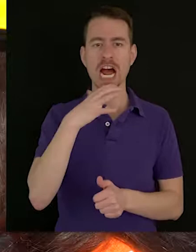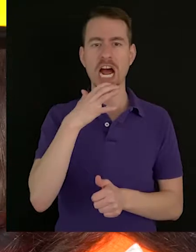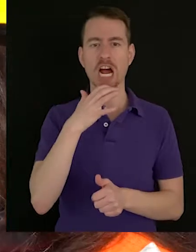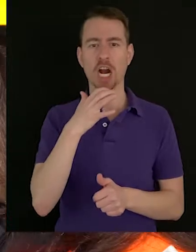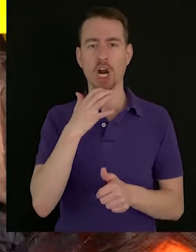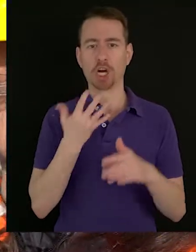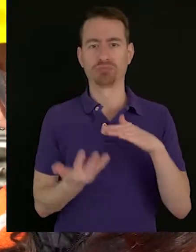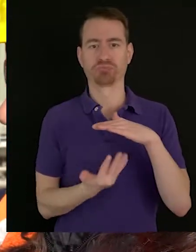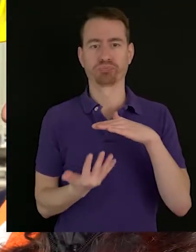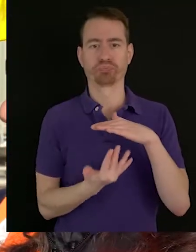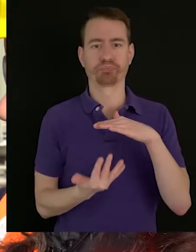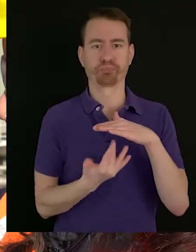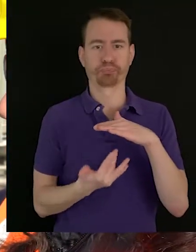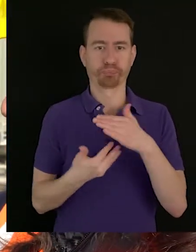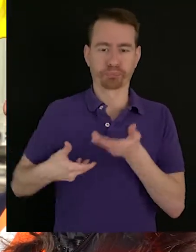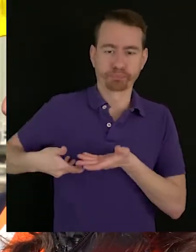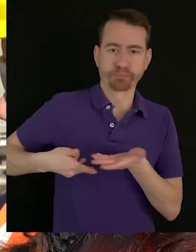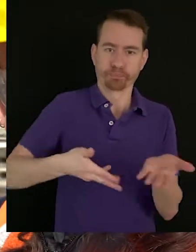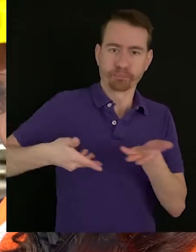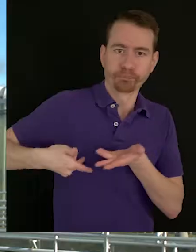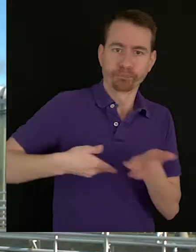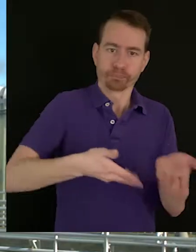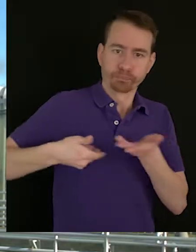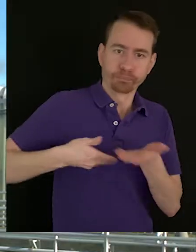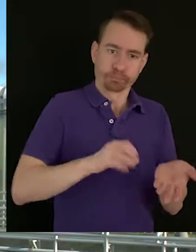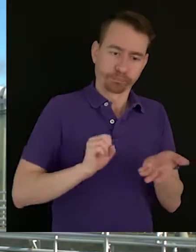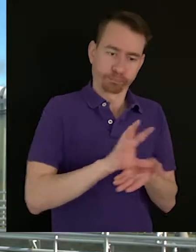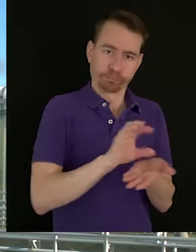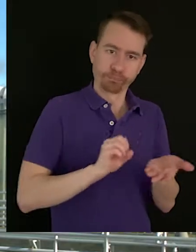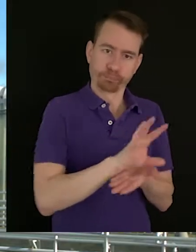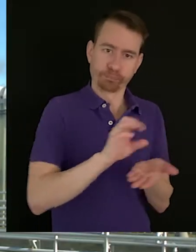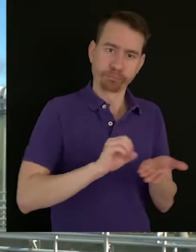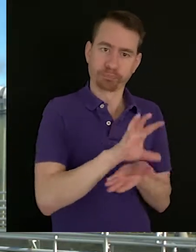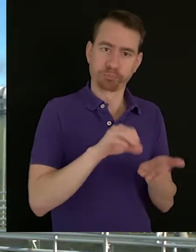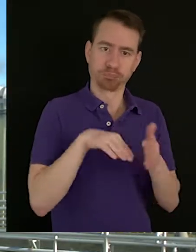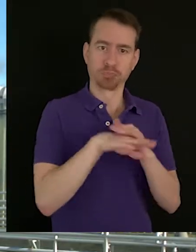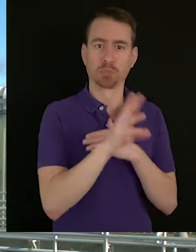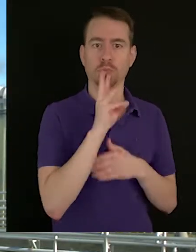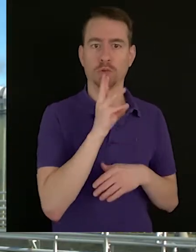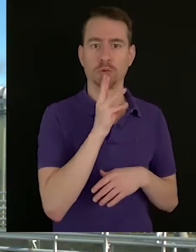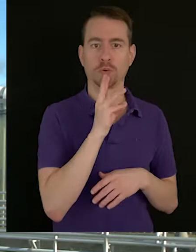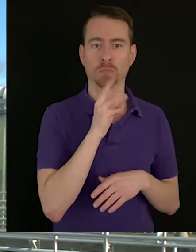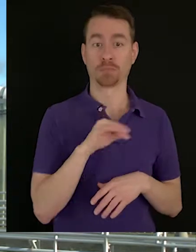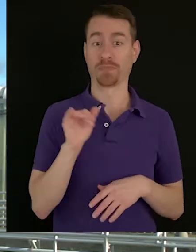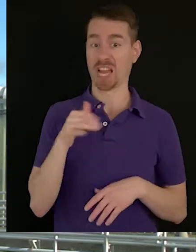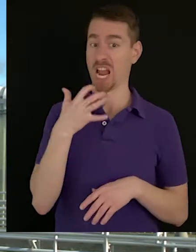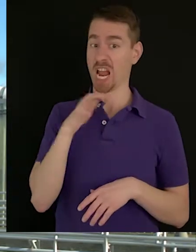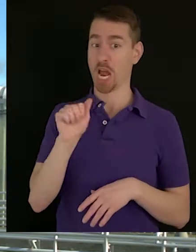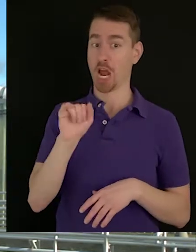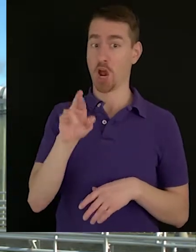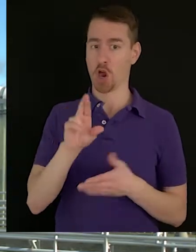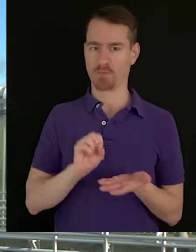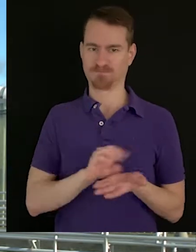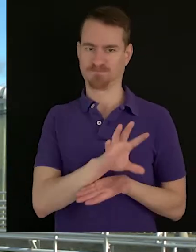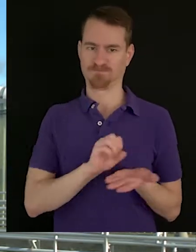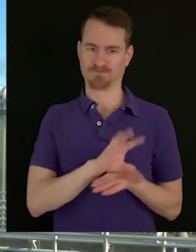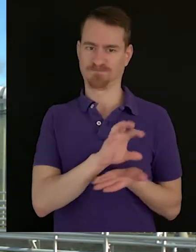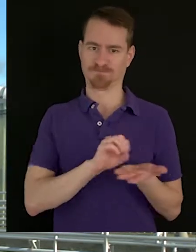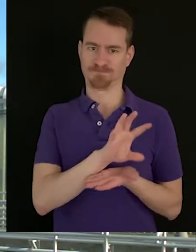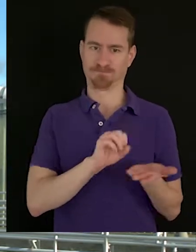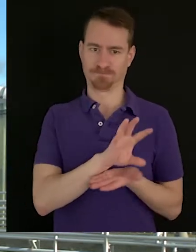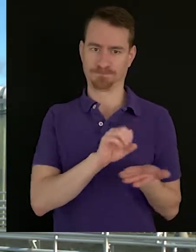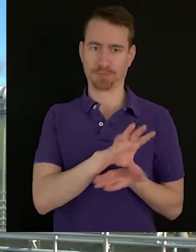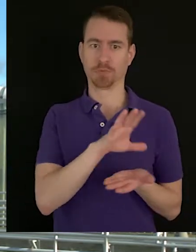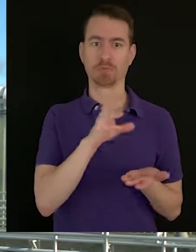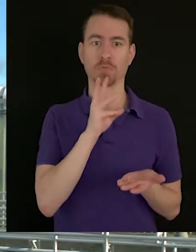After we remove 50% of the solids in the primary settling tanks, we pump water into the tanks behind me. These tanks are huge. They're 18 feet deep,